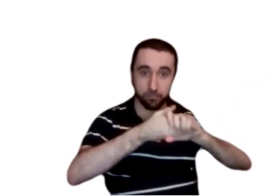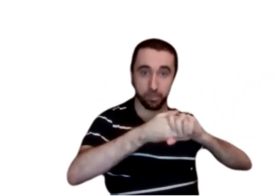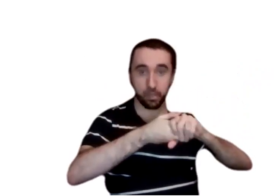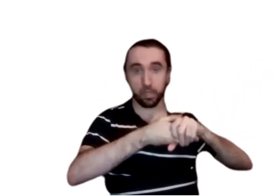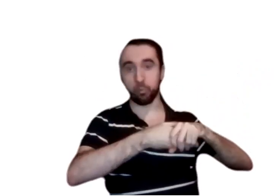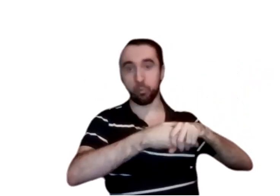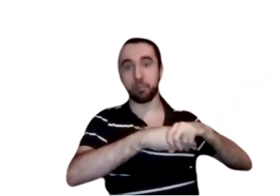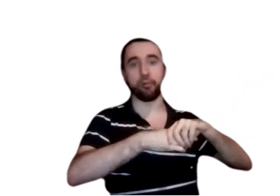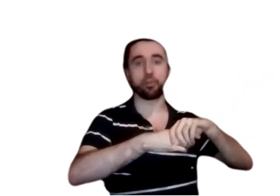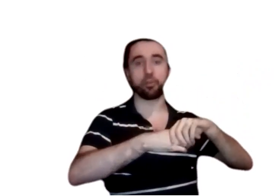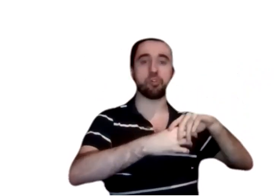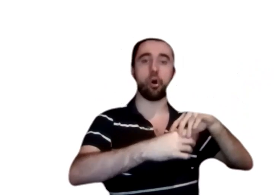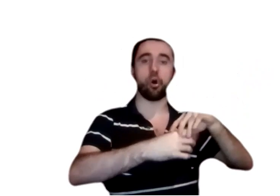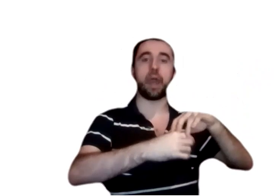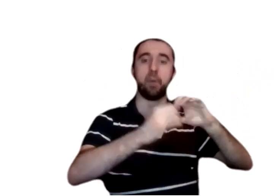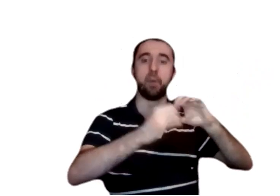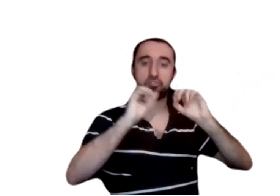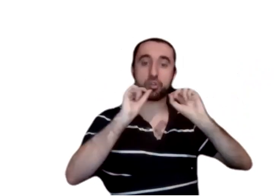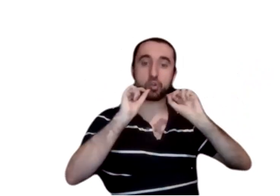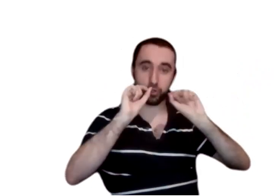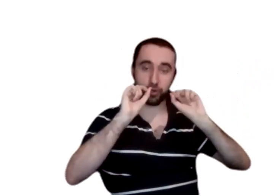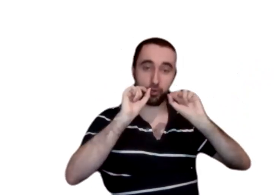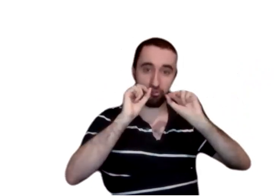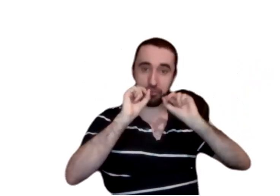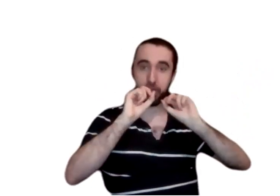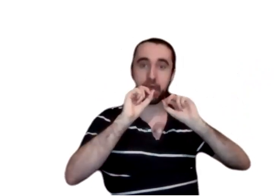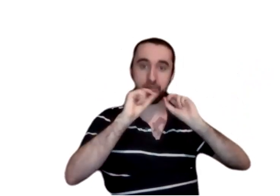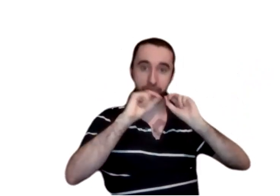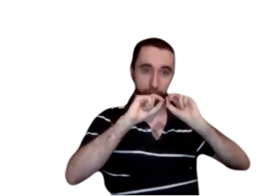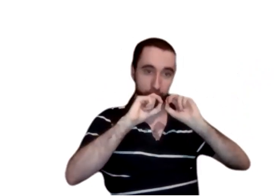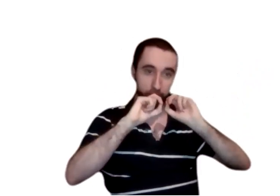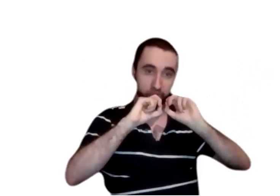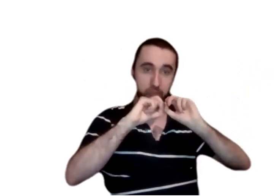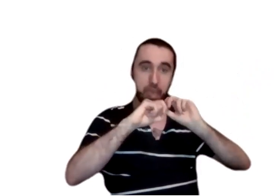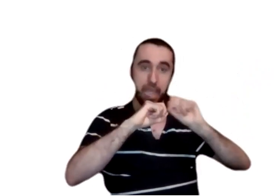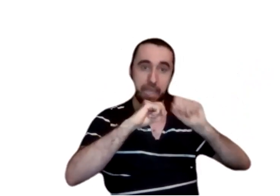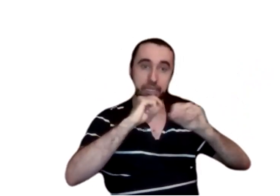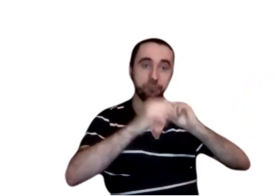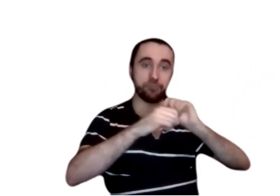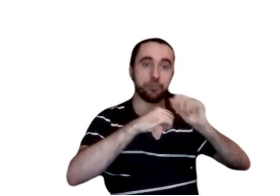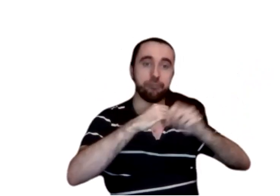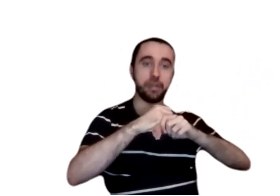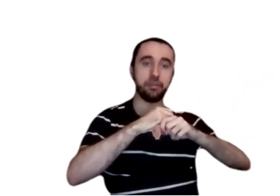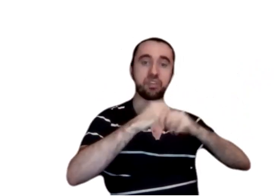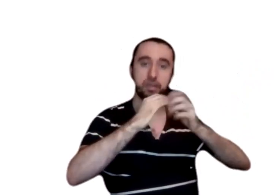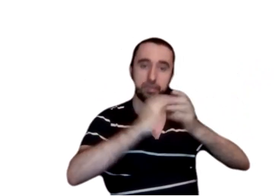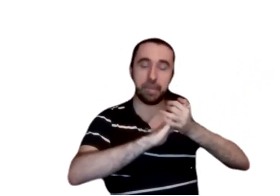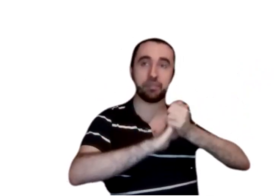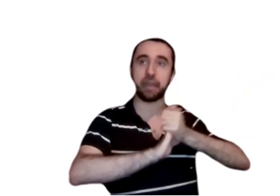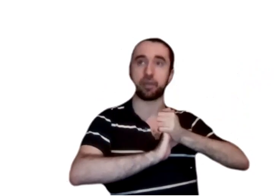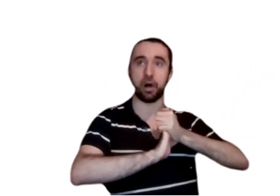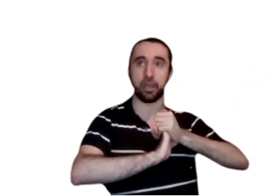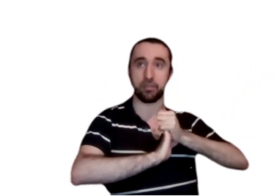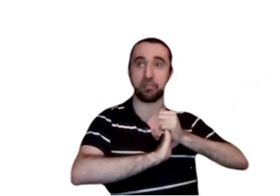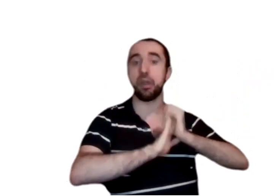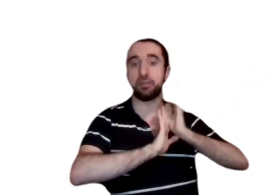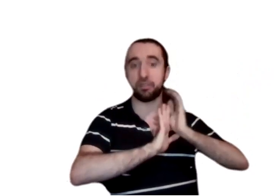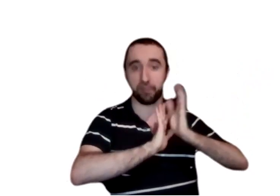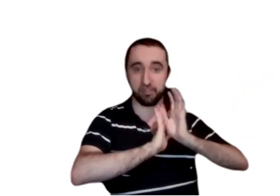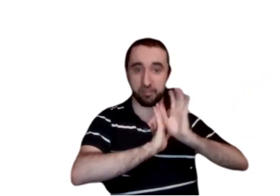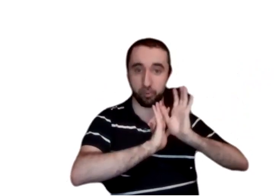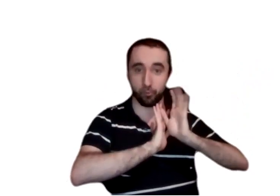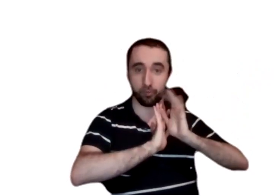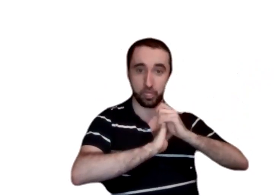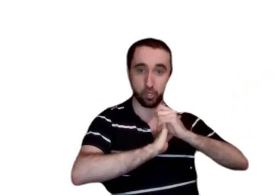risk. We will focus on our most critical suppliers first and give the vendors clear deadlines